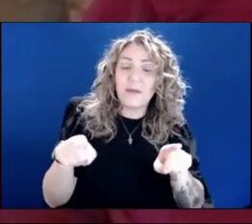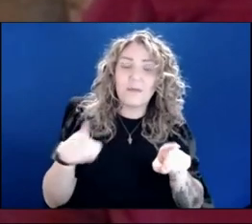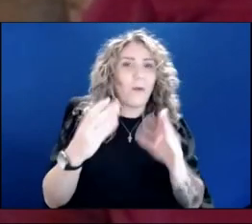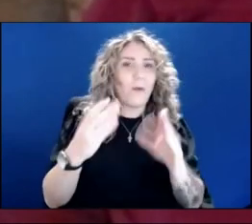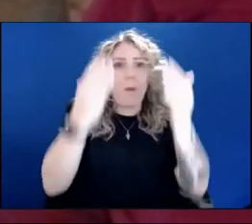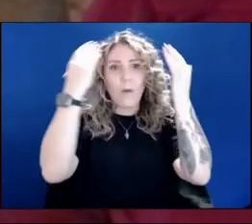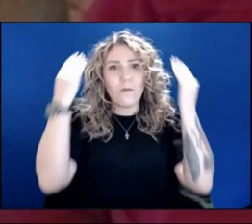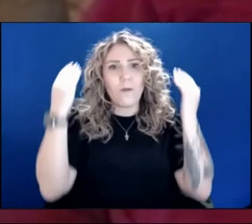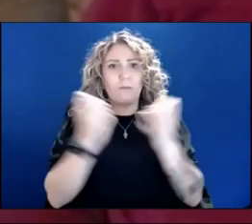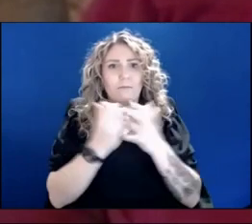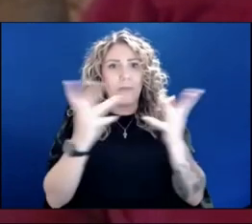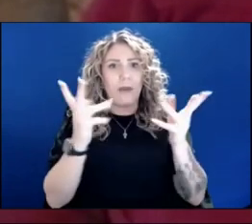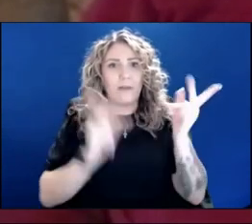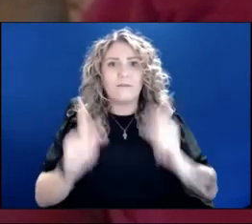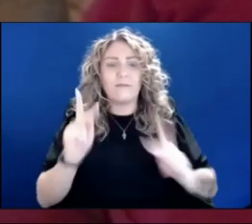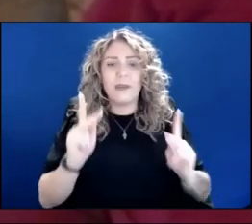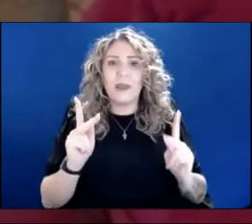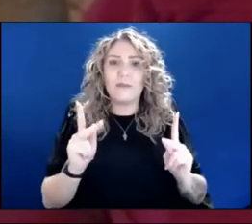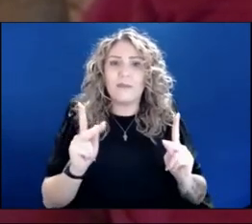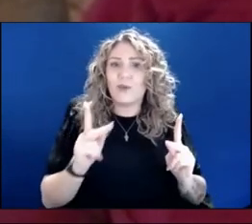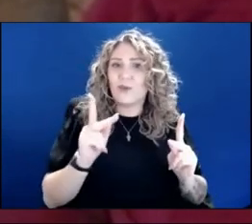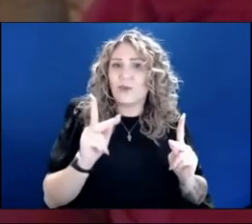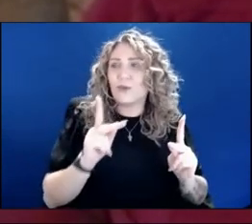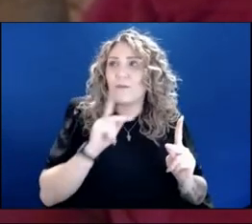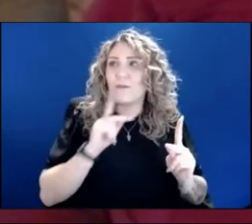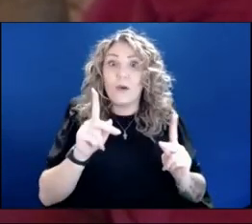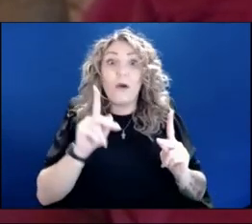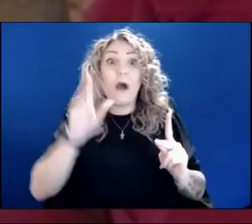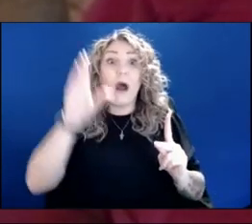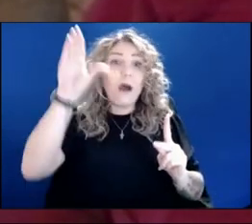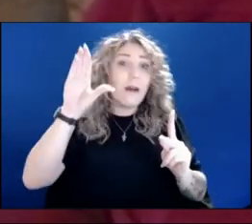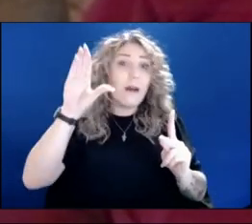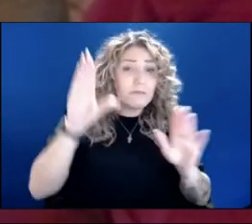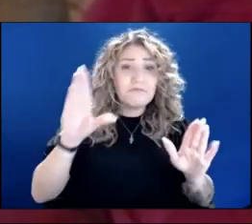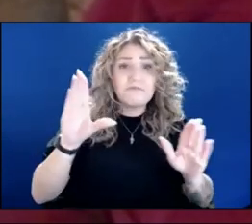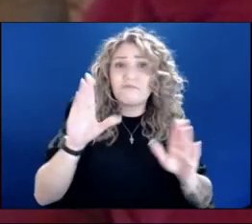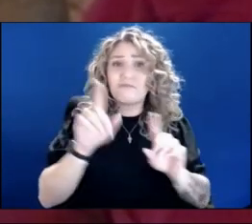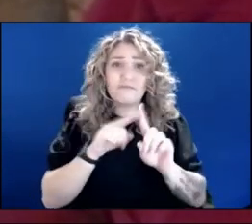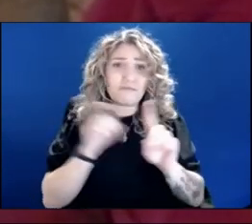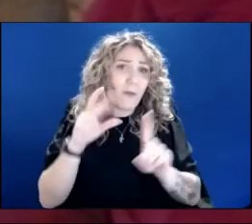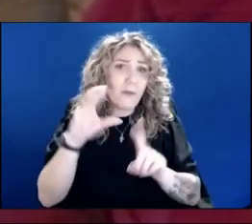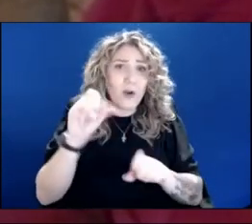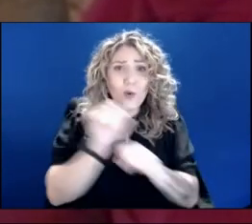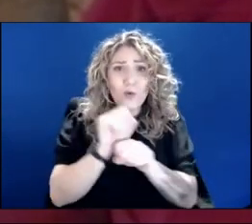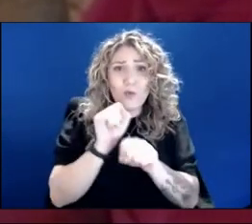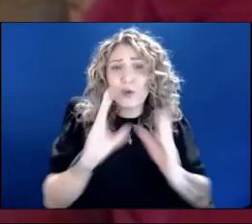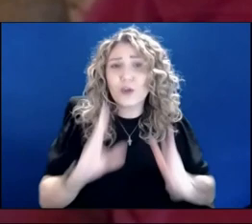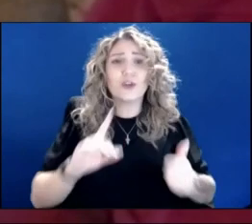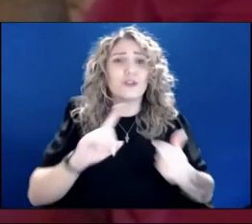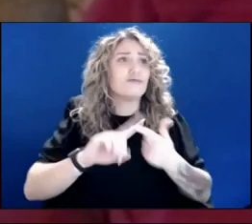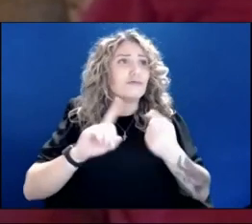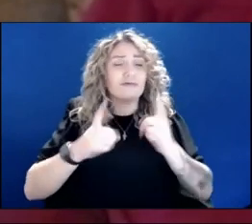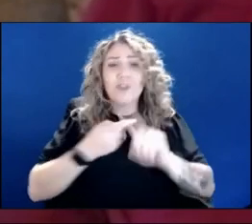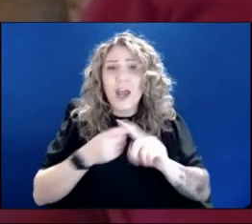the amount of people who like came forward. I mean, everyone from coworkers, families, you know, friends to even